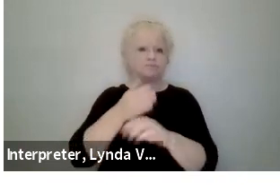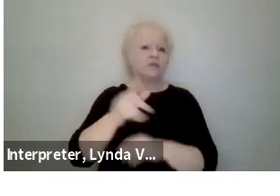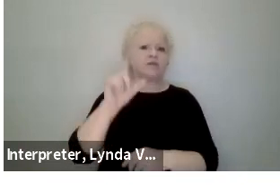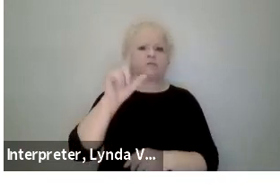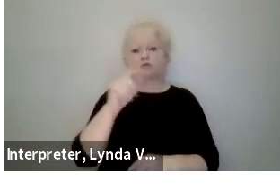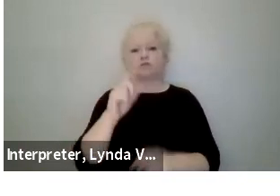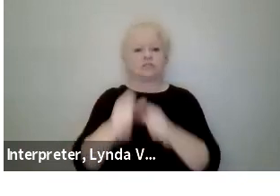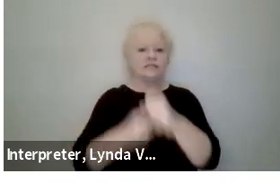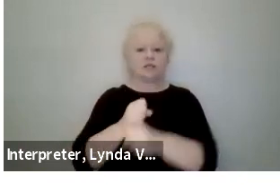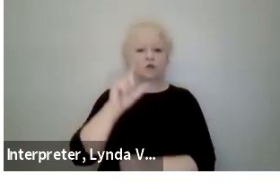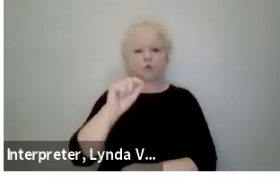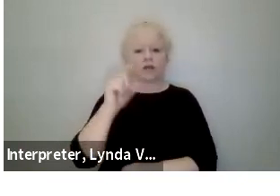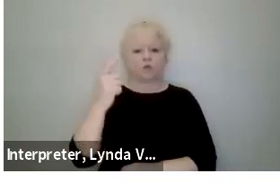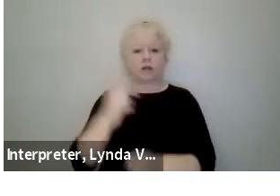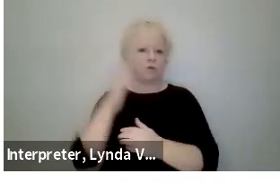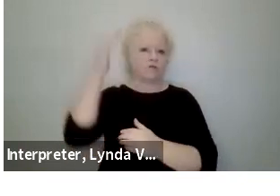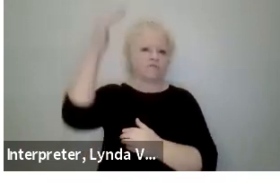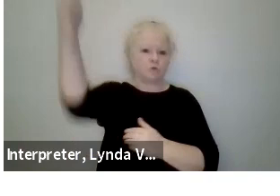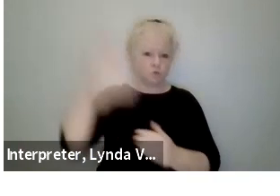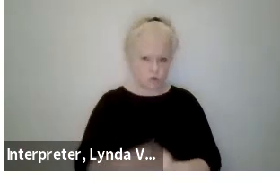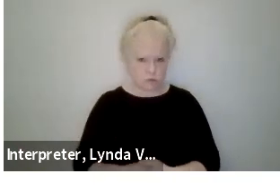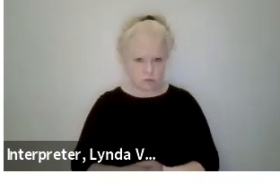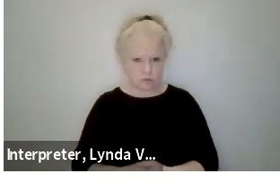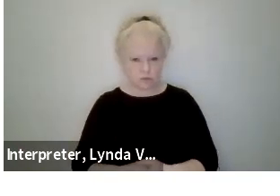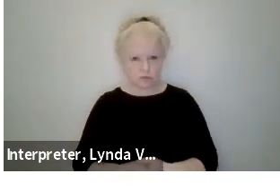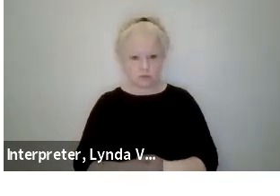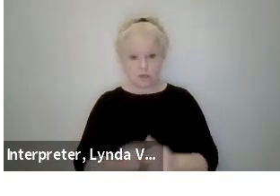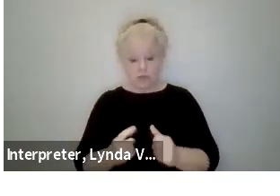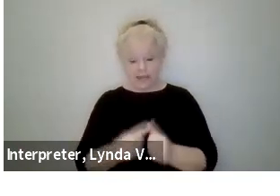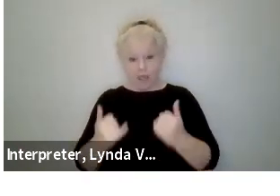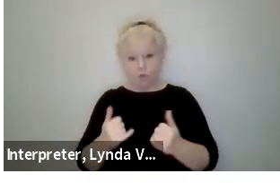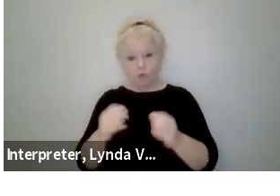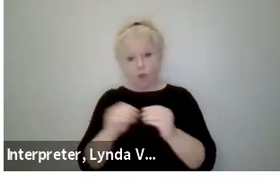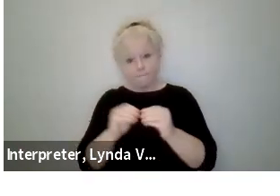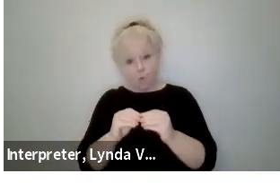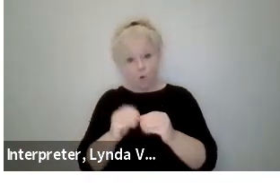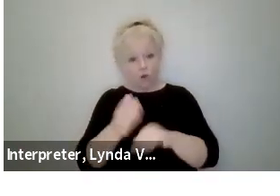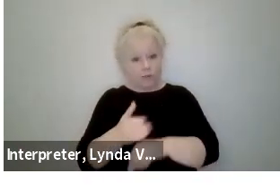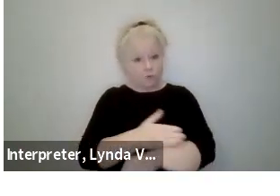of the areas that we'll be focusing on enhancing is our vocational training and employment